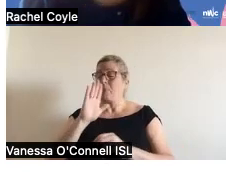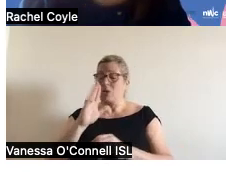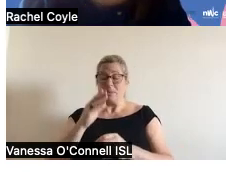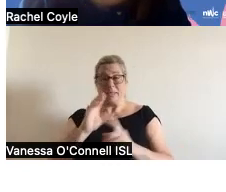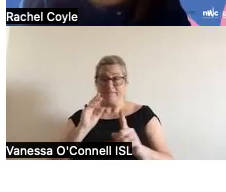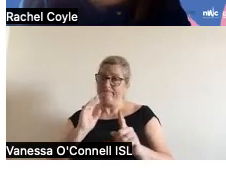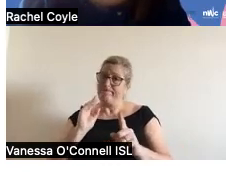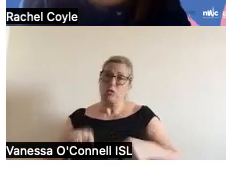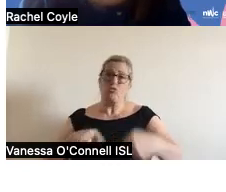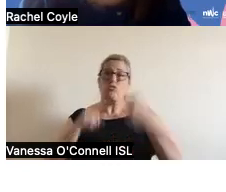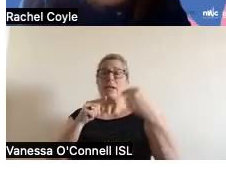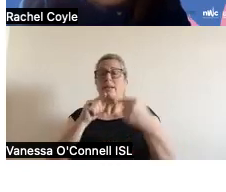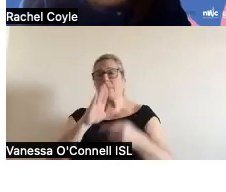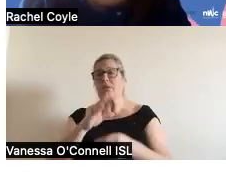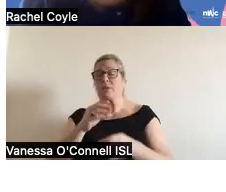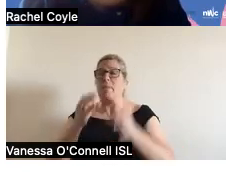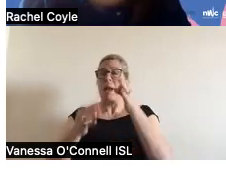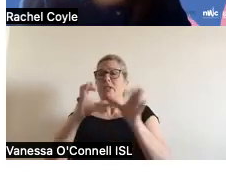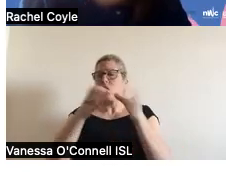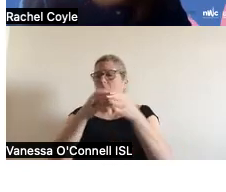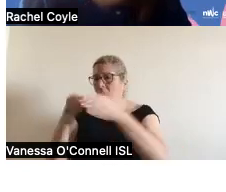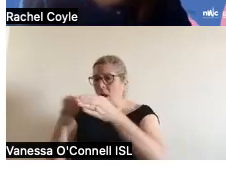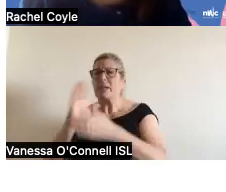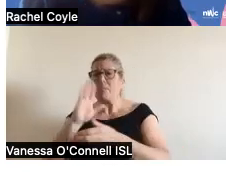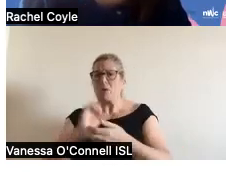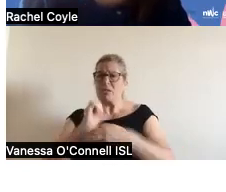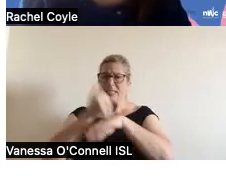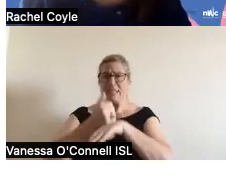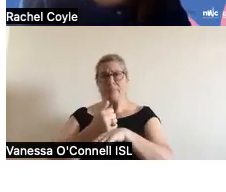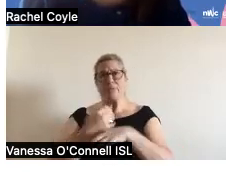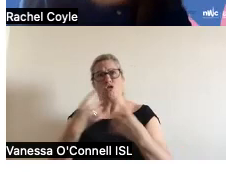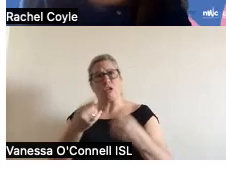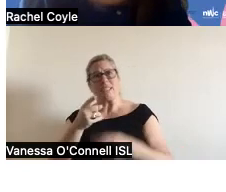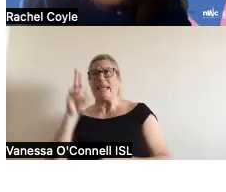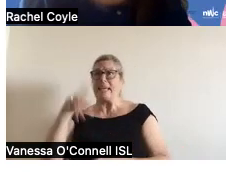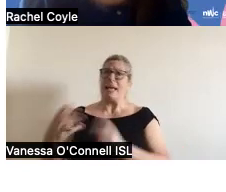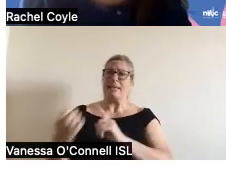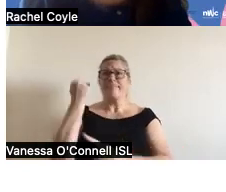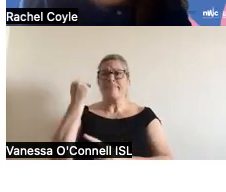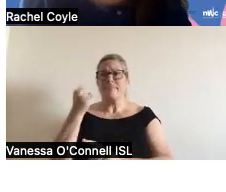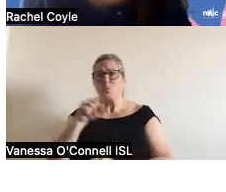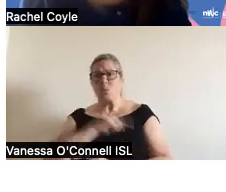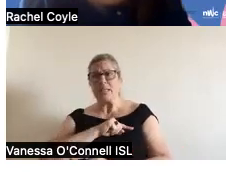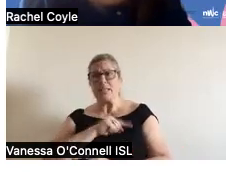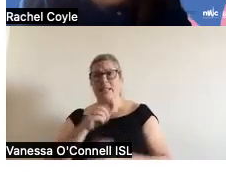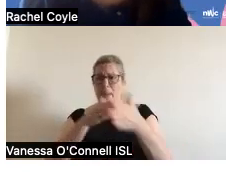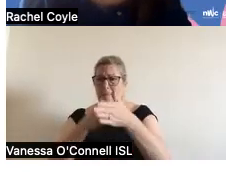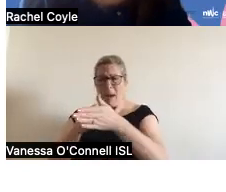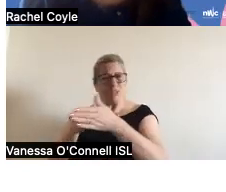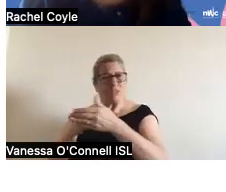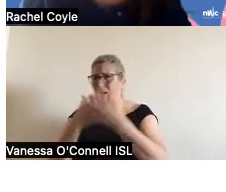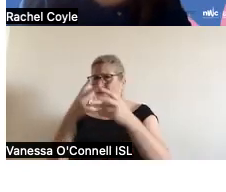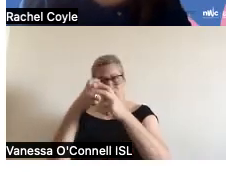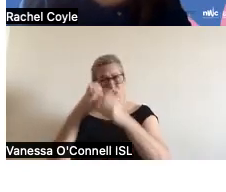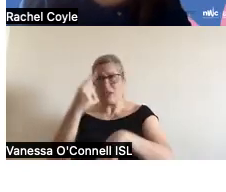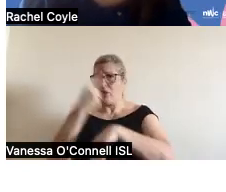to be put forward by political parties for seats that are winnable. The barriers to women's representation have been well documented. What's urgently needed now